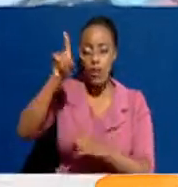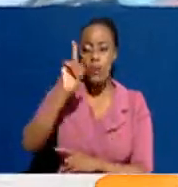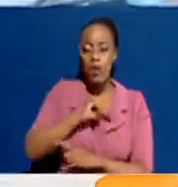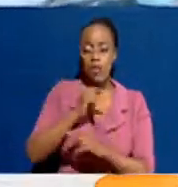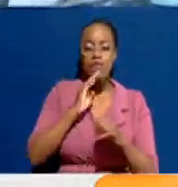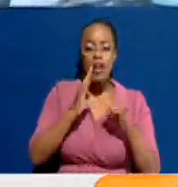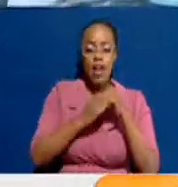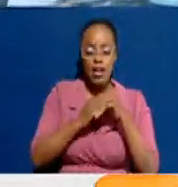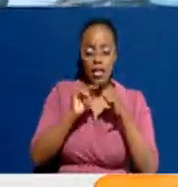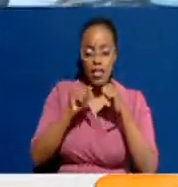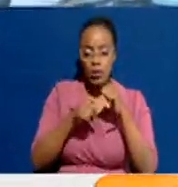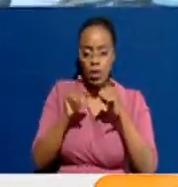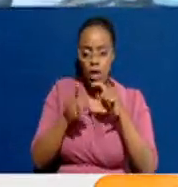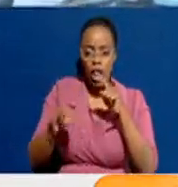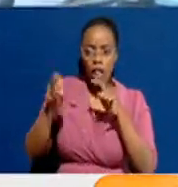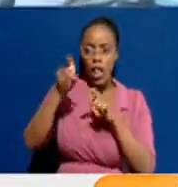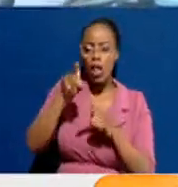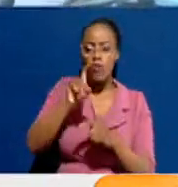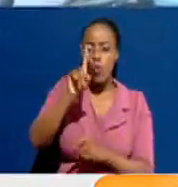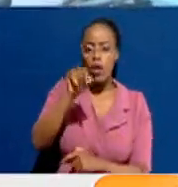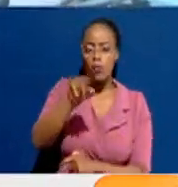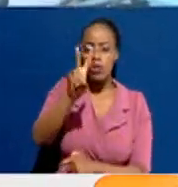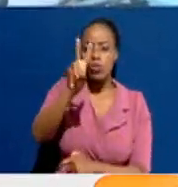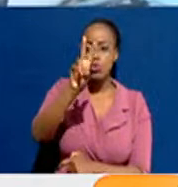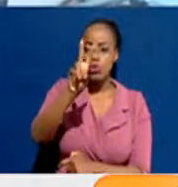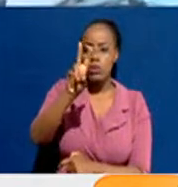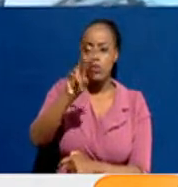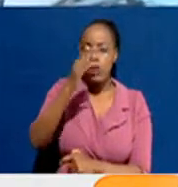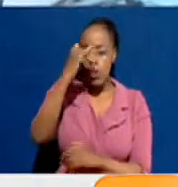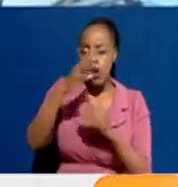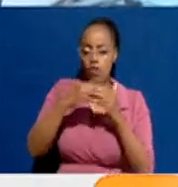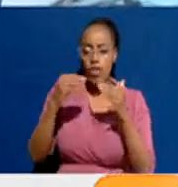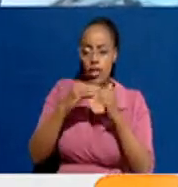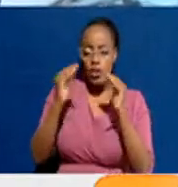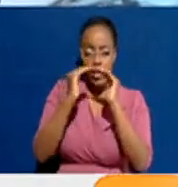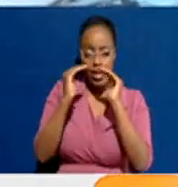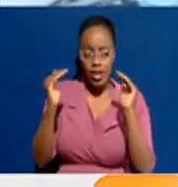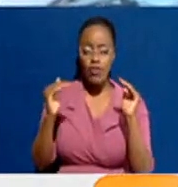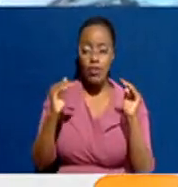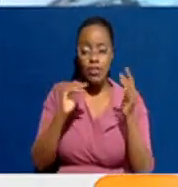from 900 to 1.2 because of the dollar rate,